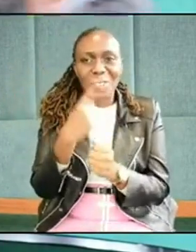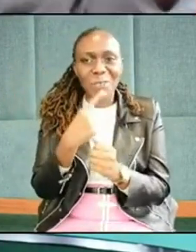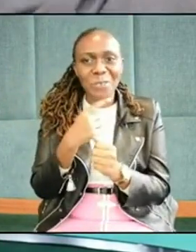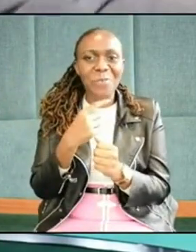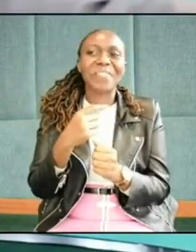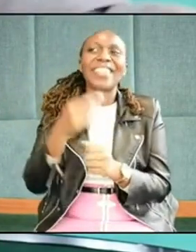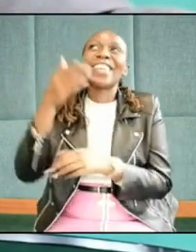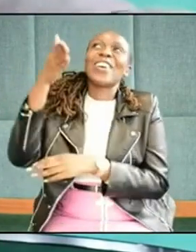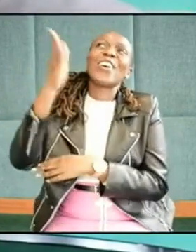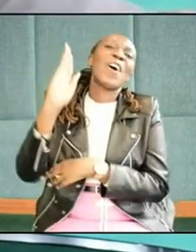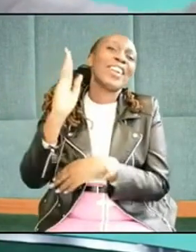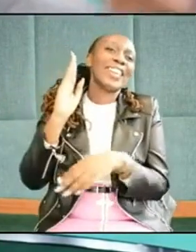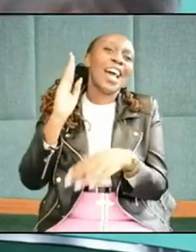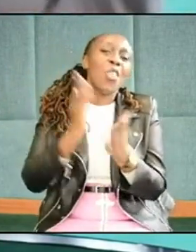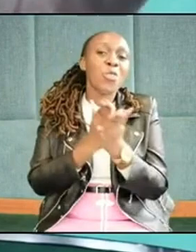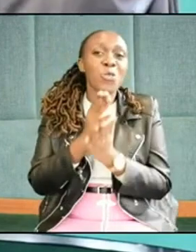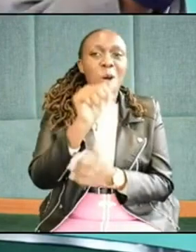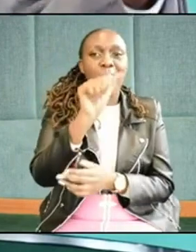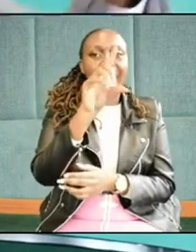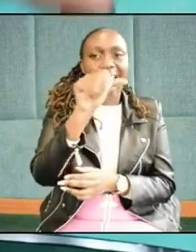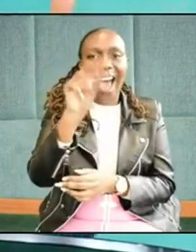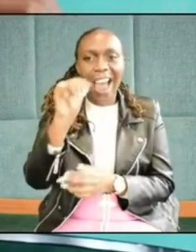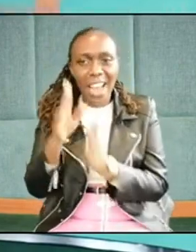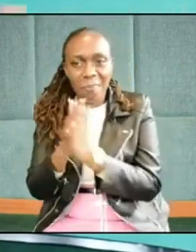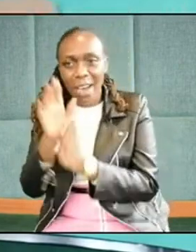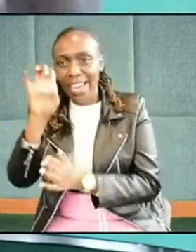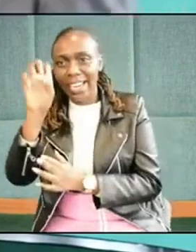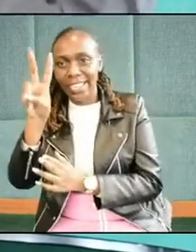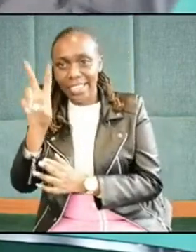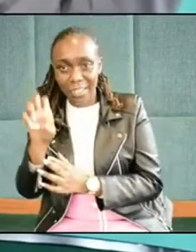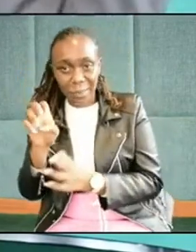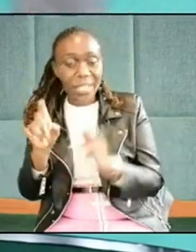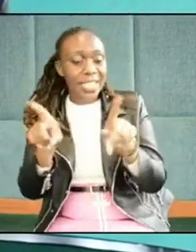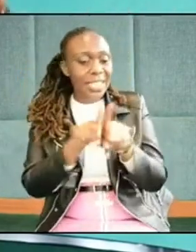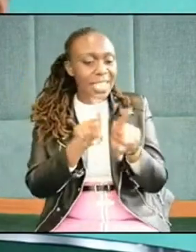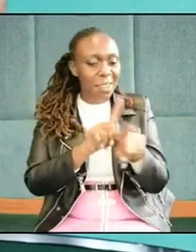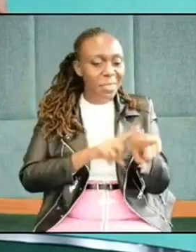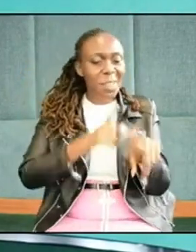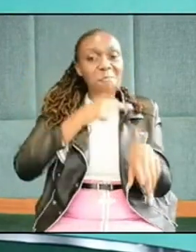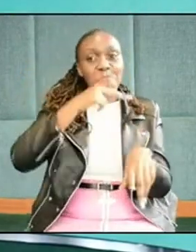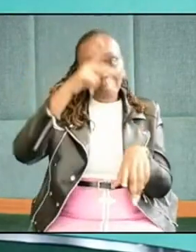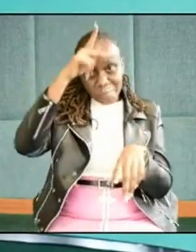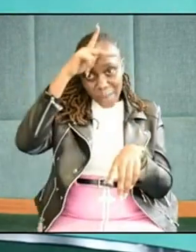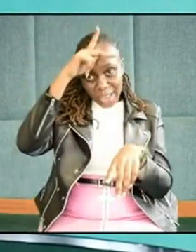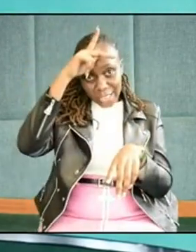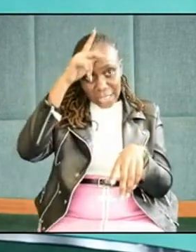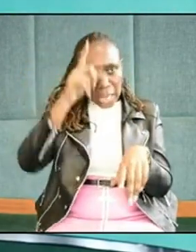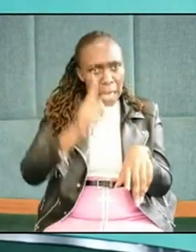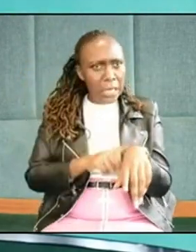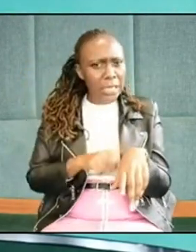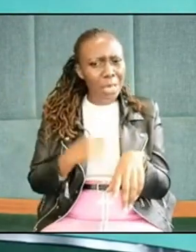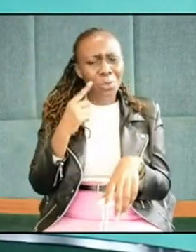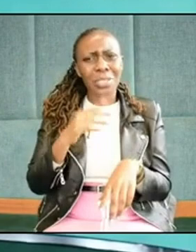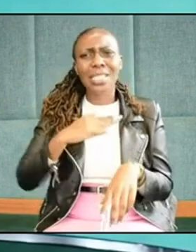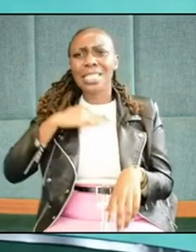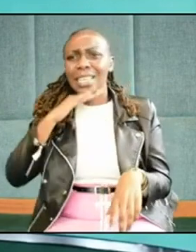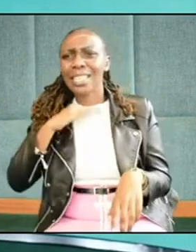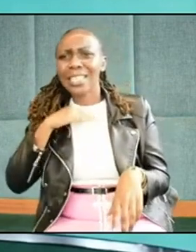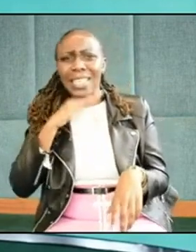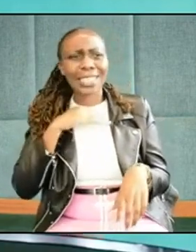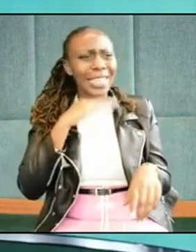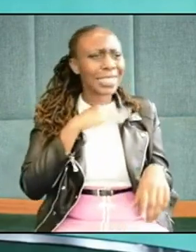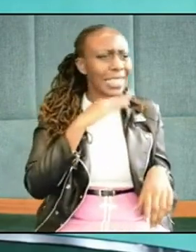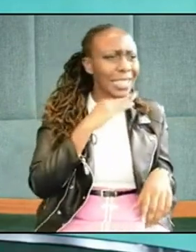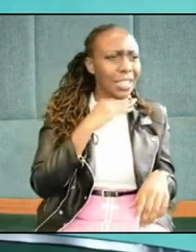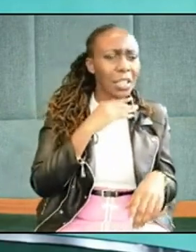people want to run away from others, even parents at times, when the deaths are too much, you say to the children, "Don't tell them